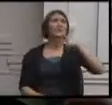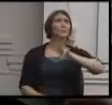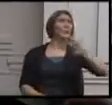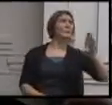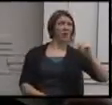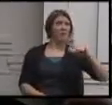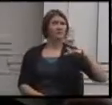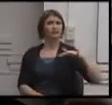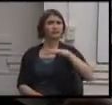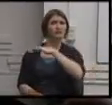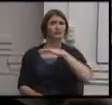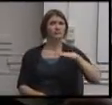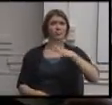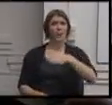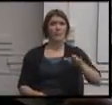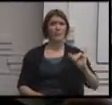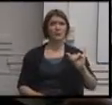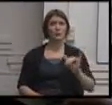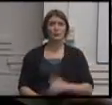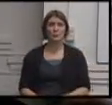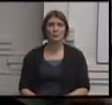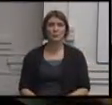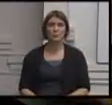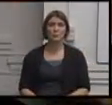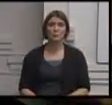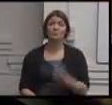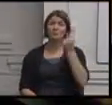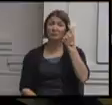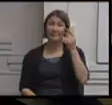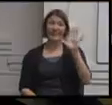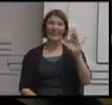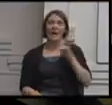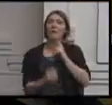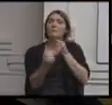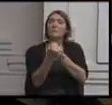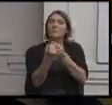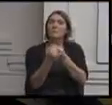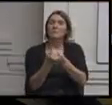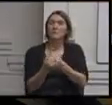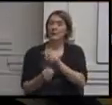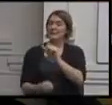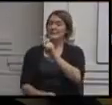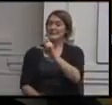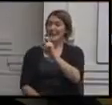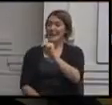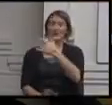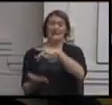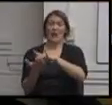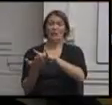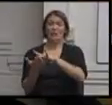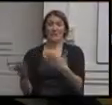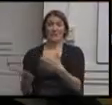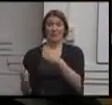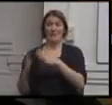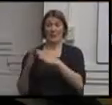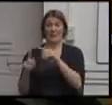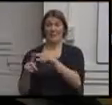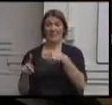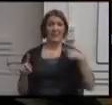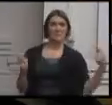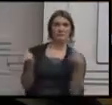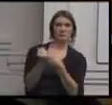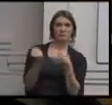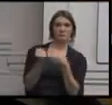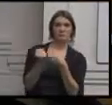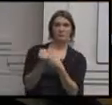but throughout the town, because it provides support to Central Station as they need